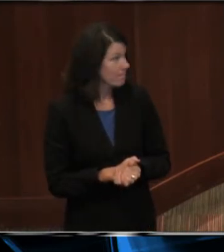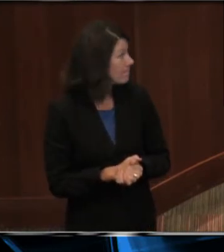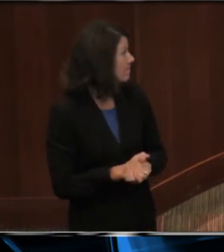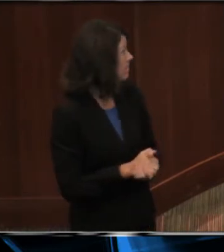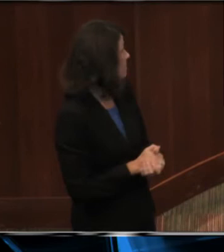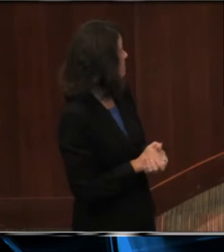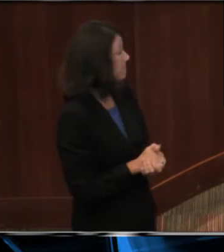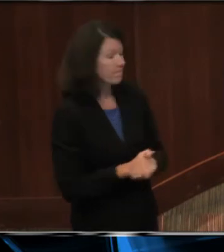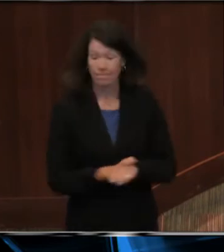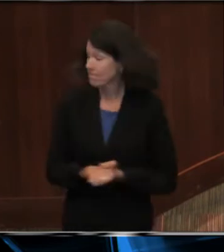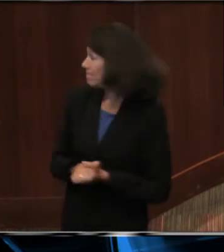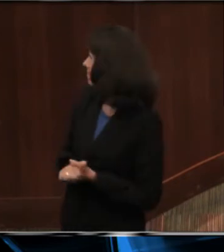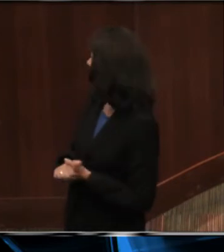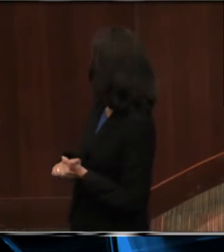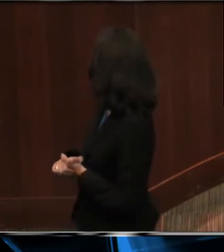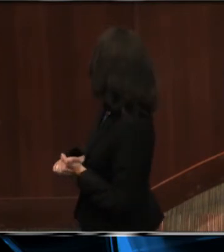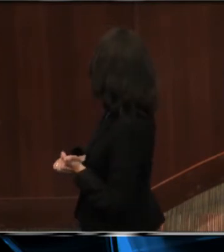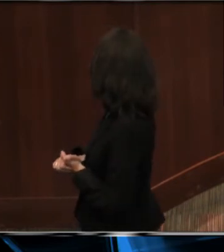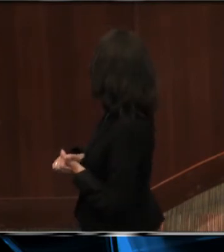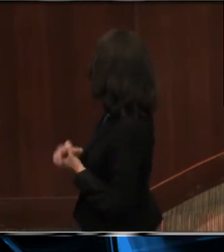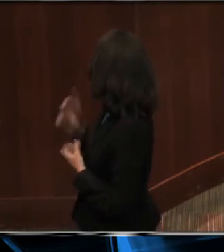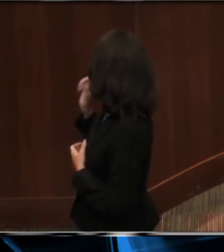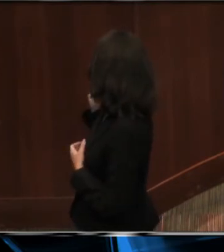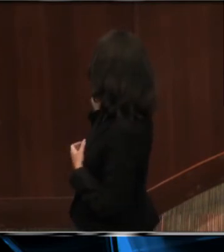Yes, Corey, go ahead.